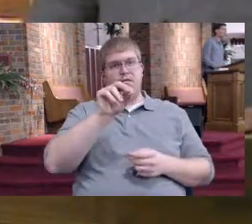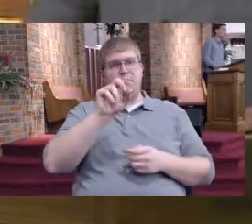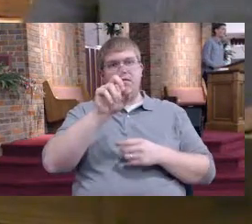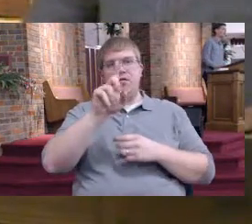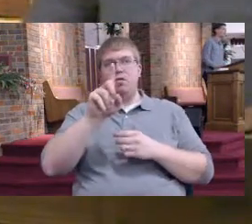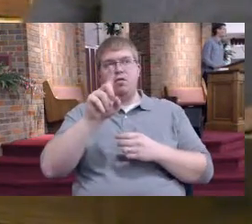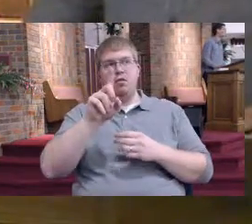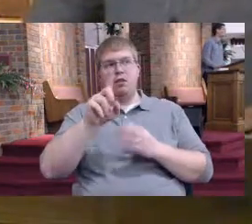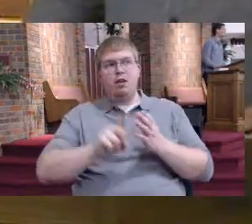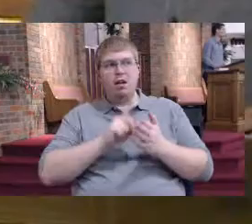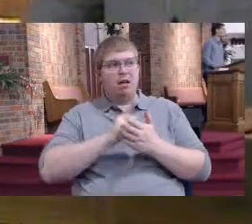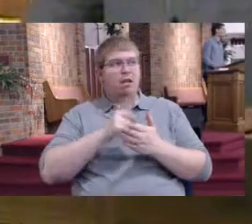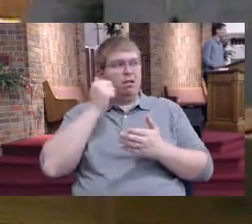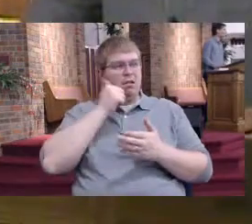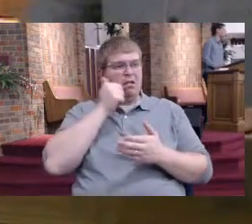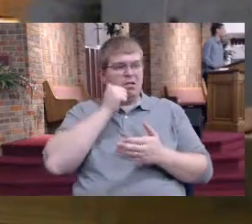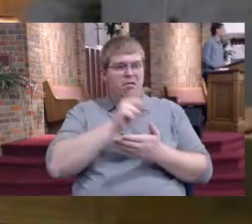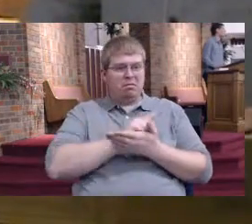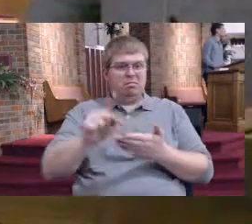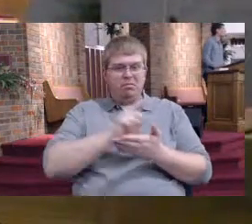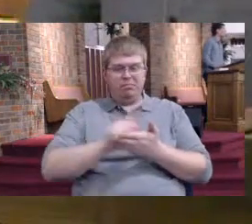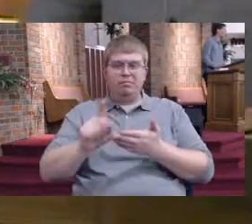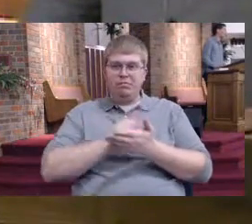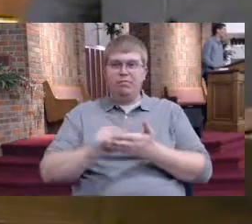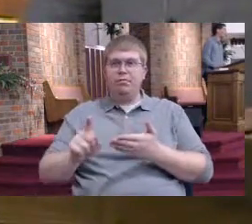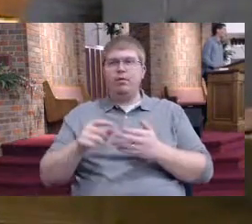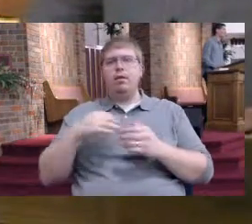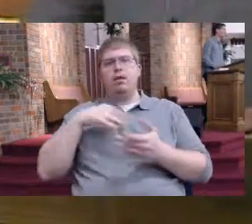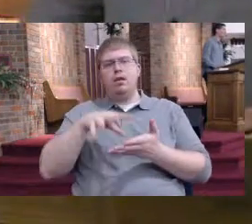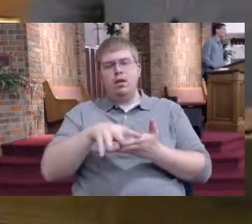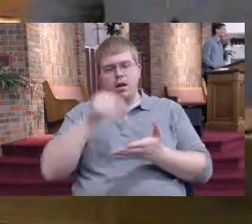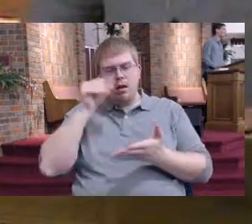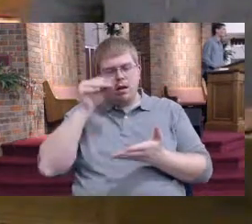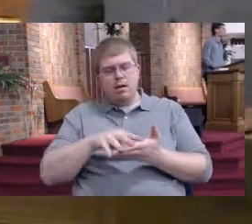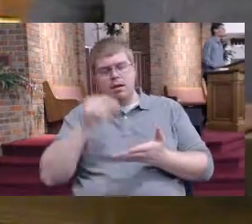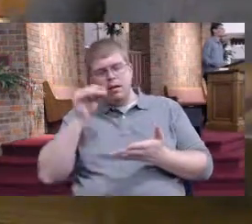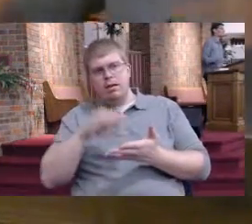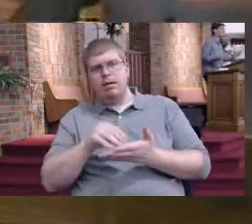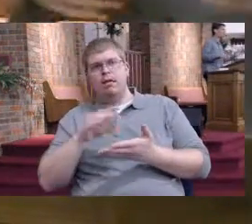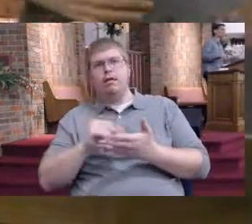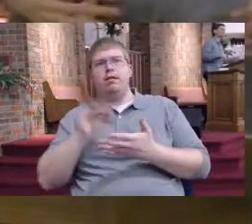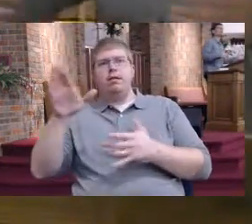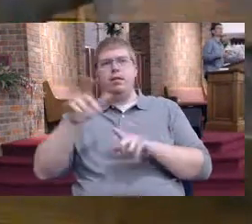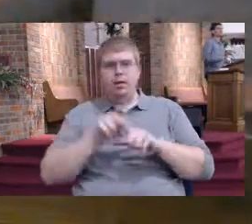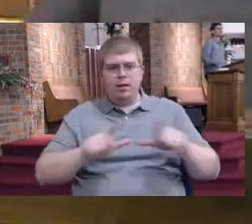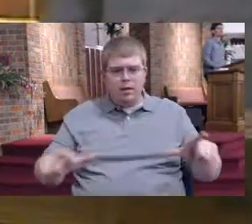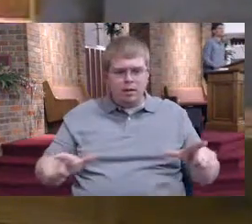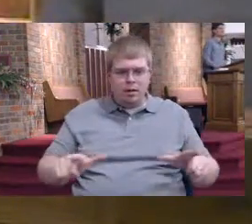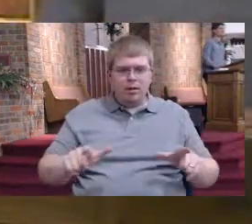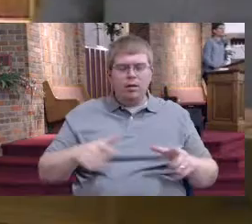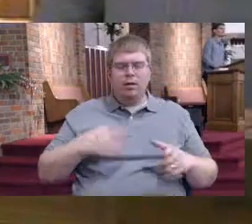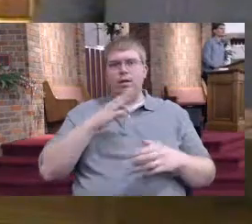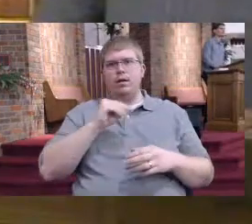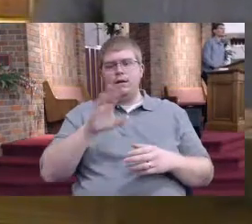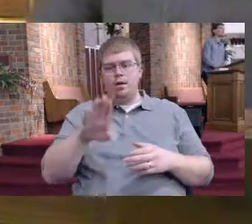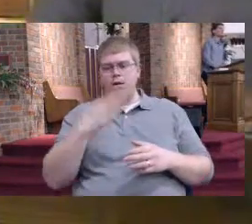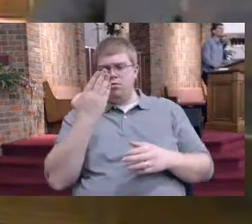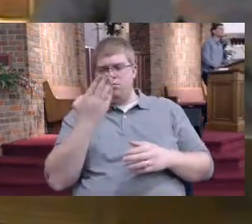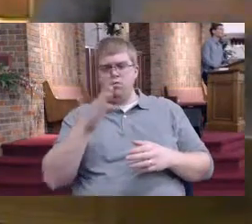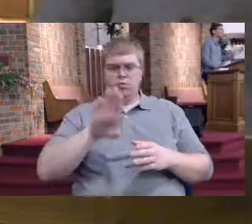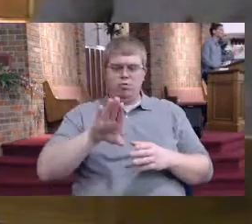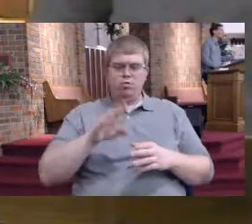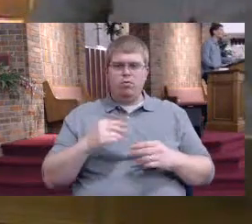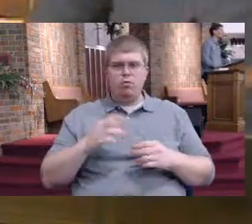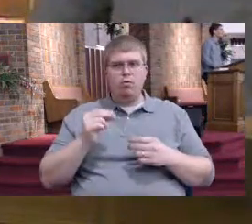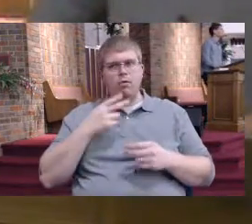vocab cards and books and practicing our skills in the market and with our tutors. And so by the